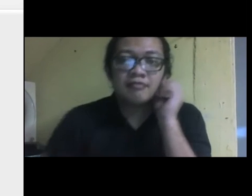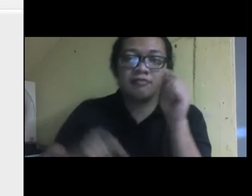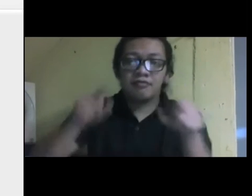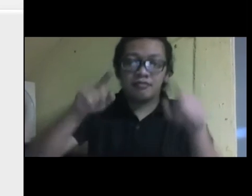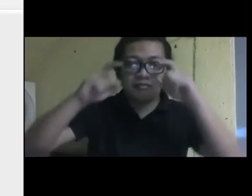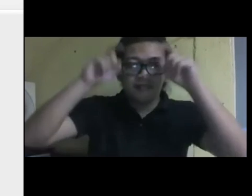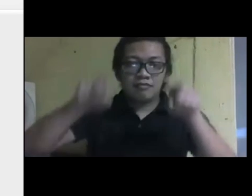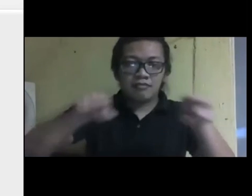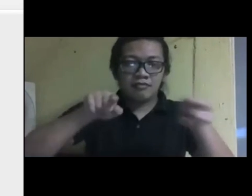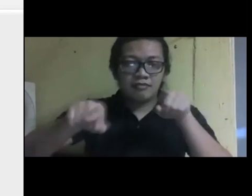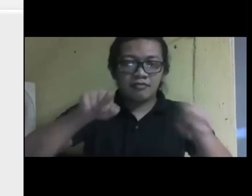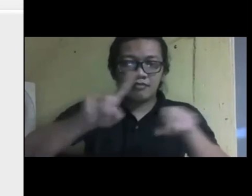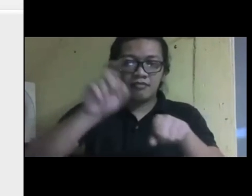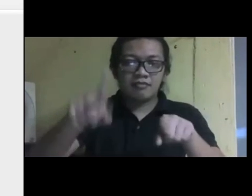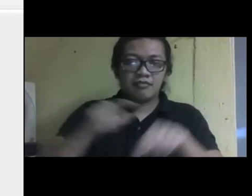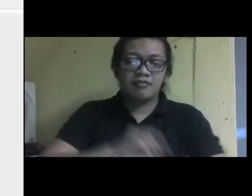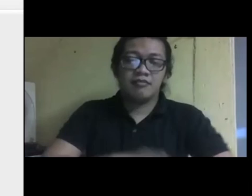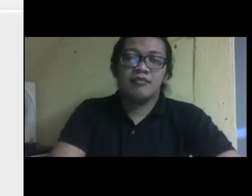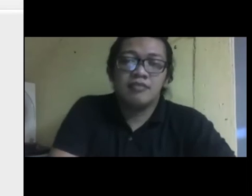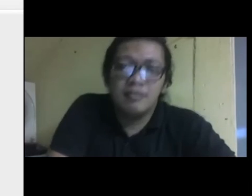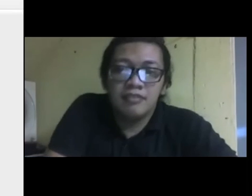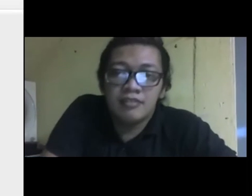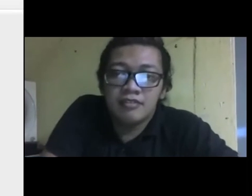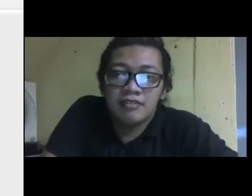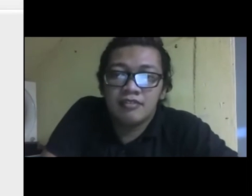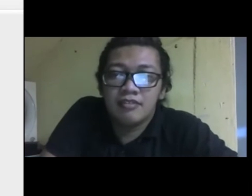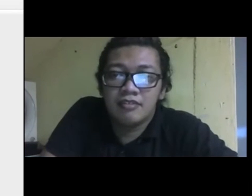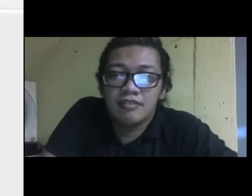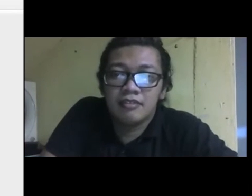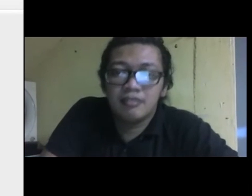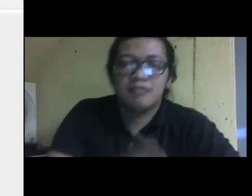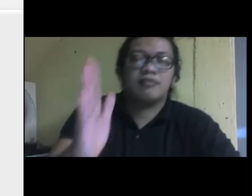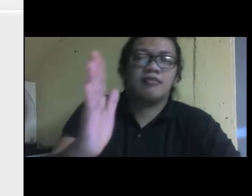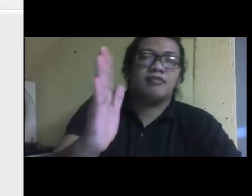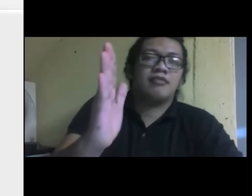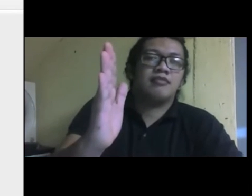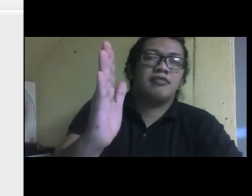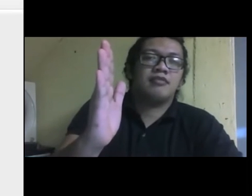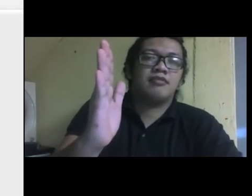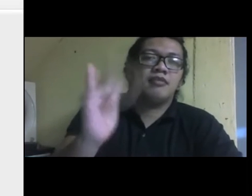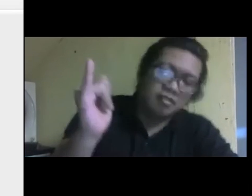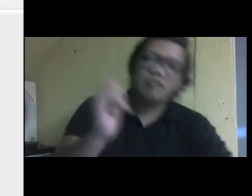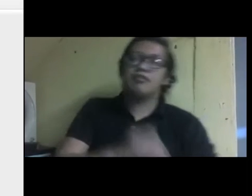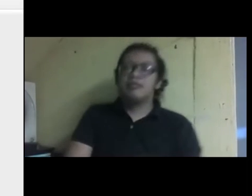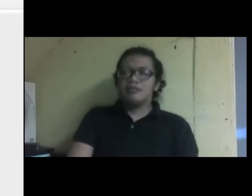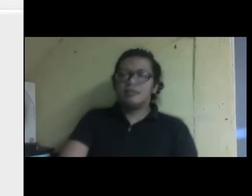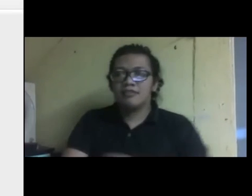Okay, good. Now the question I have is, do you want to do an A and a